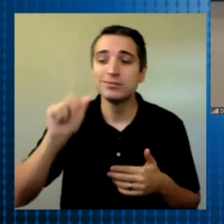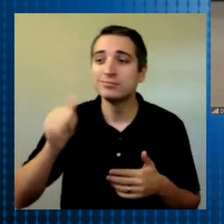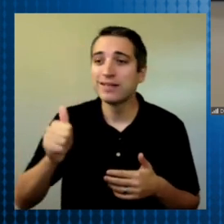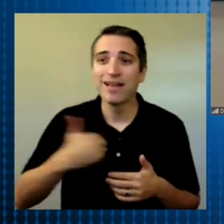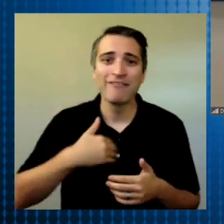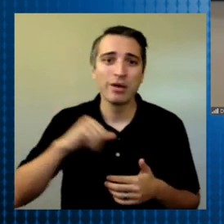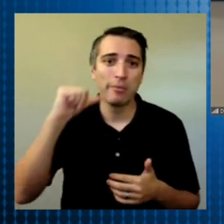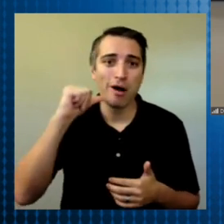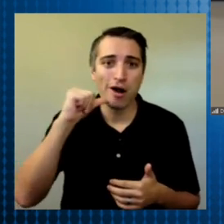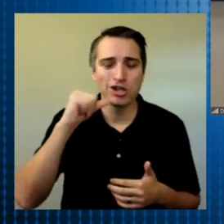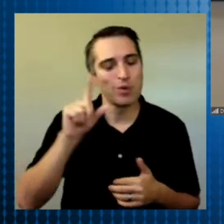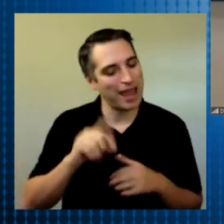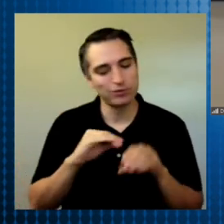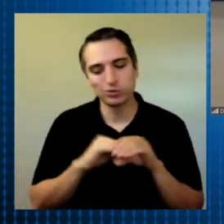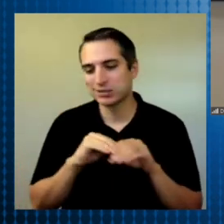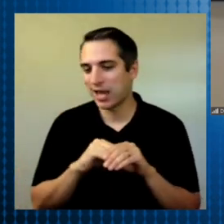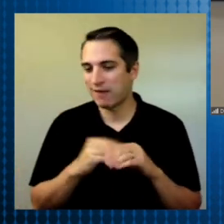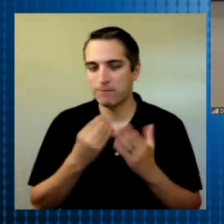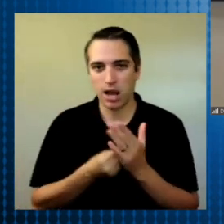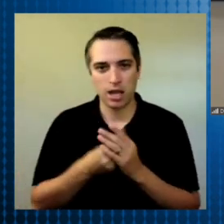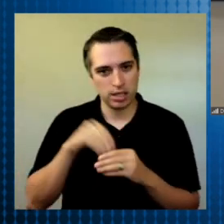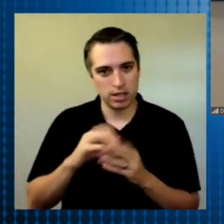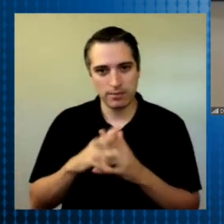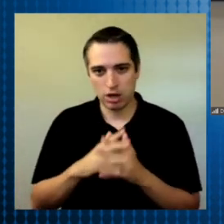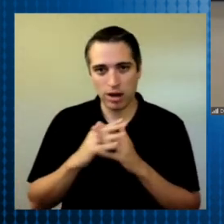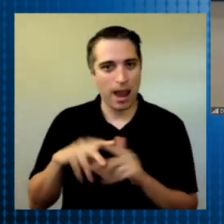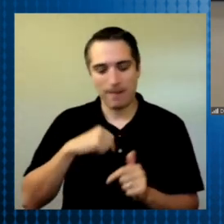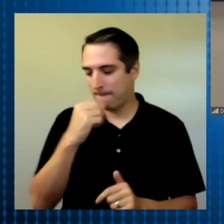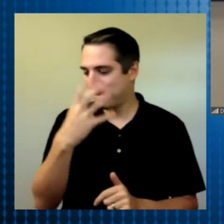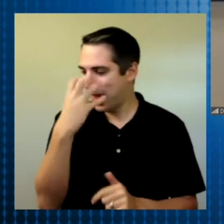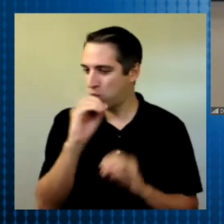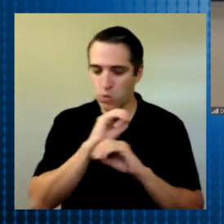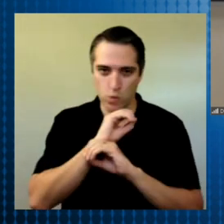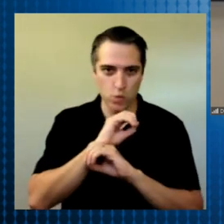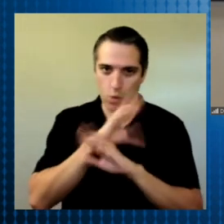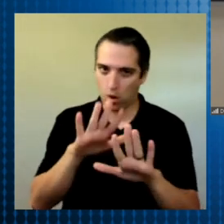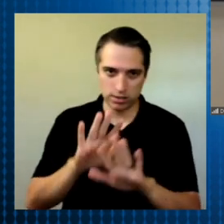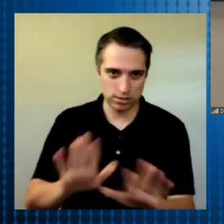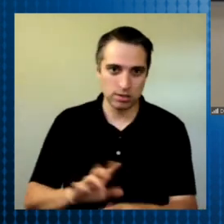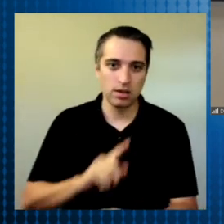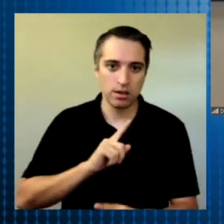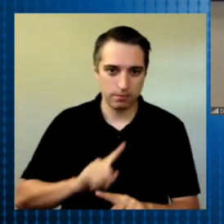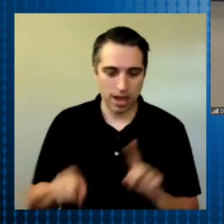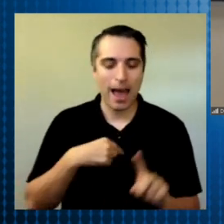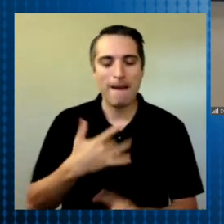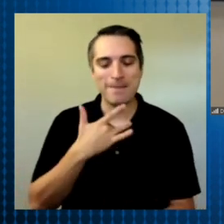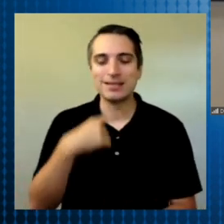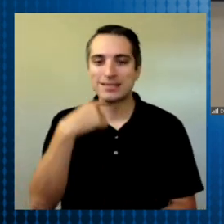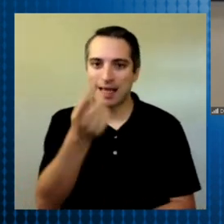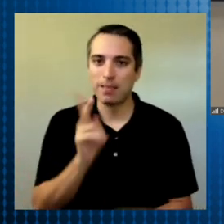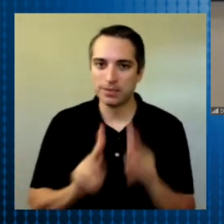money. And I'll say this, and I ain't mad at nobody. But I normally tell people,